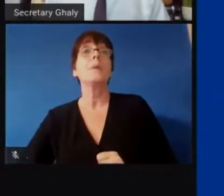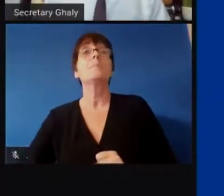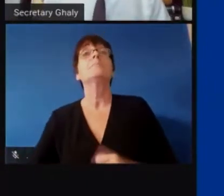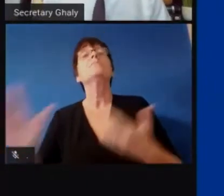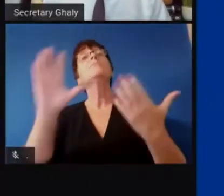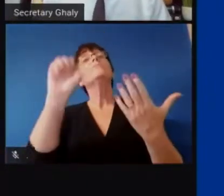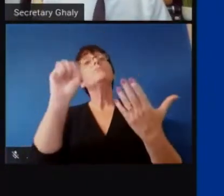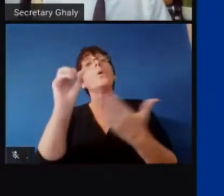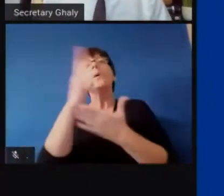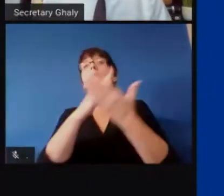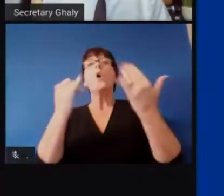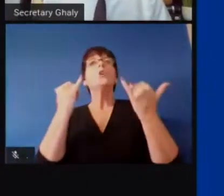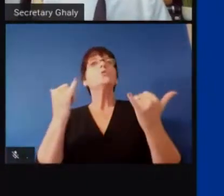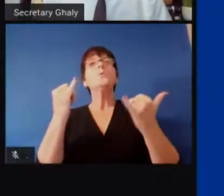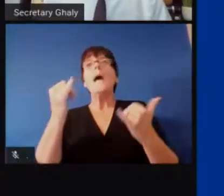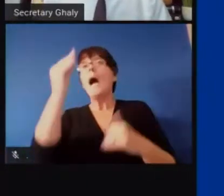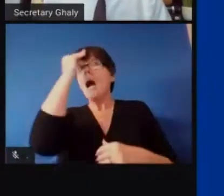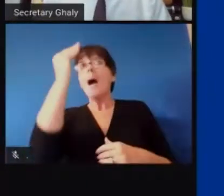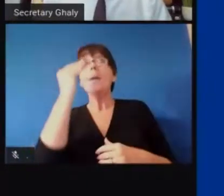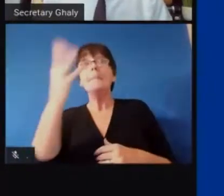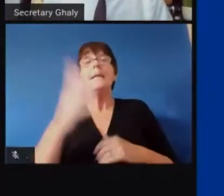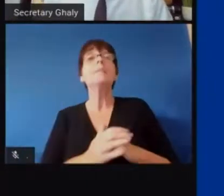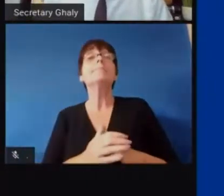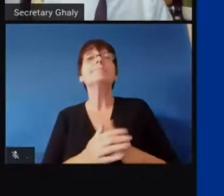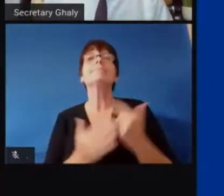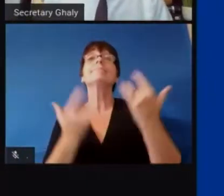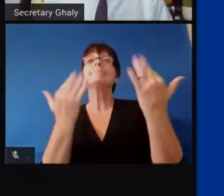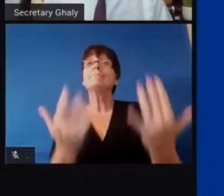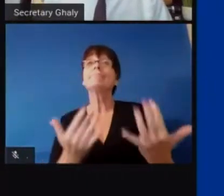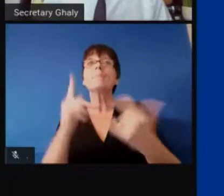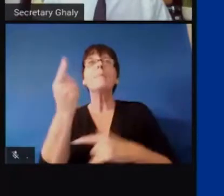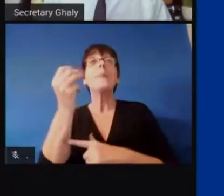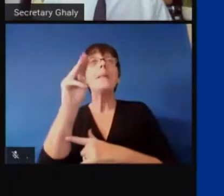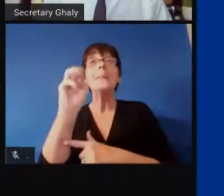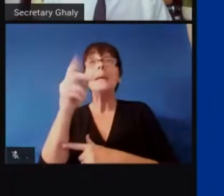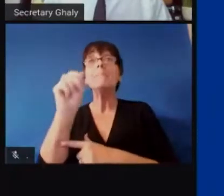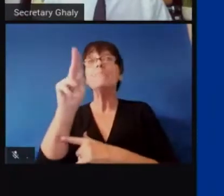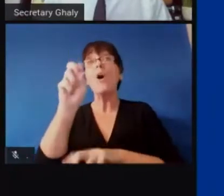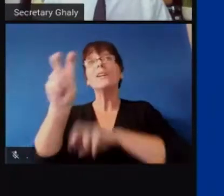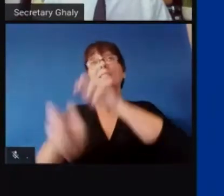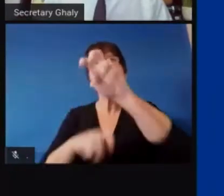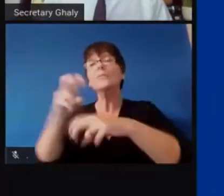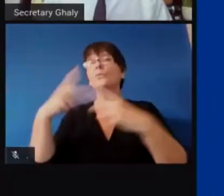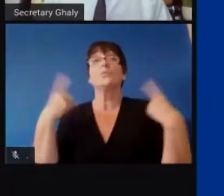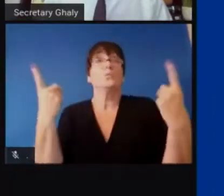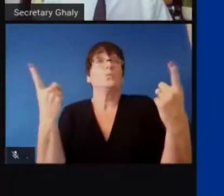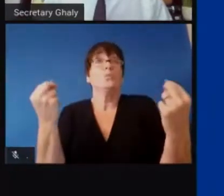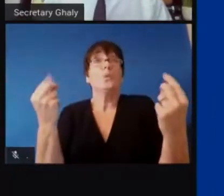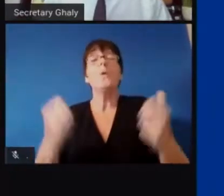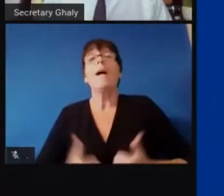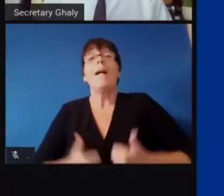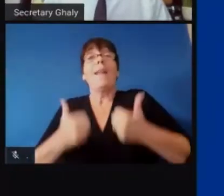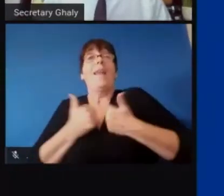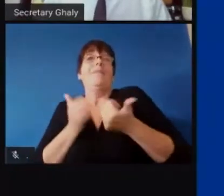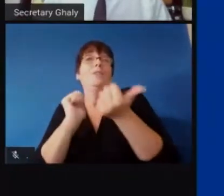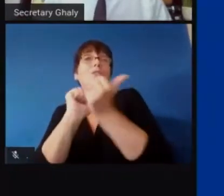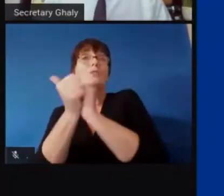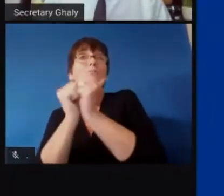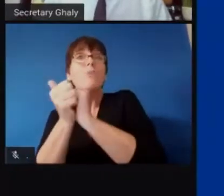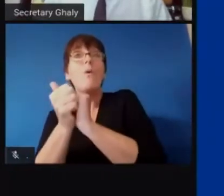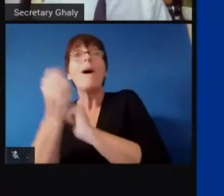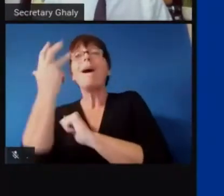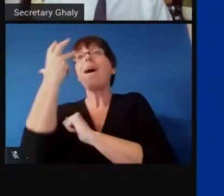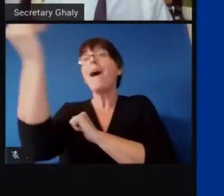So part of today's updates are long-awaited theme park guidance around live professional sporting events at